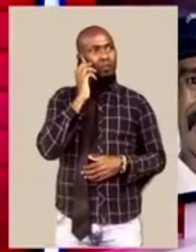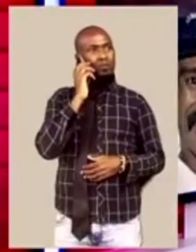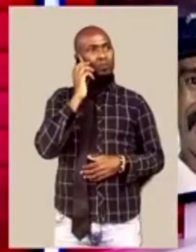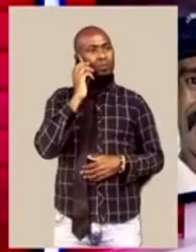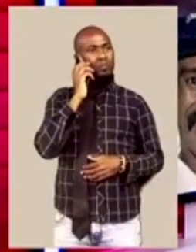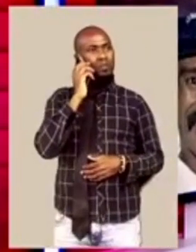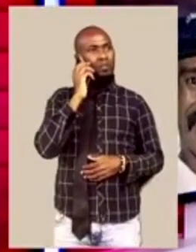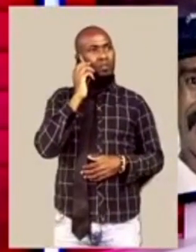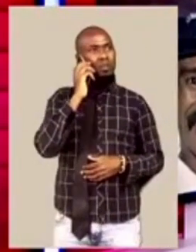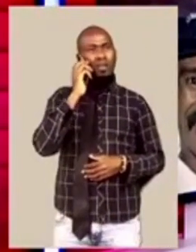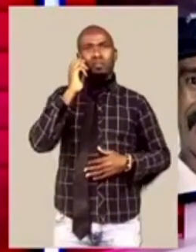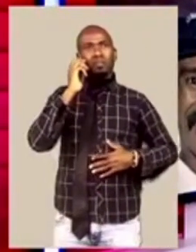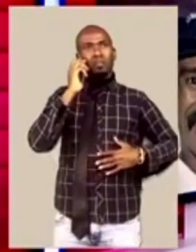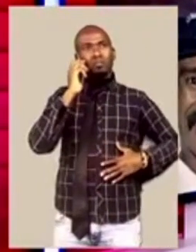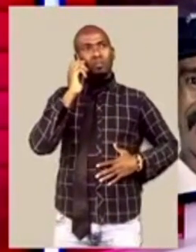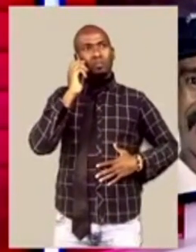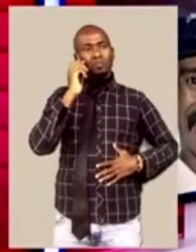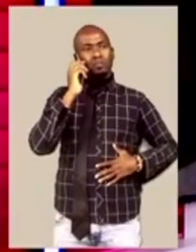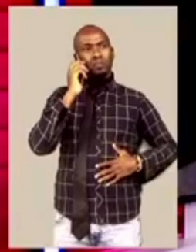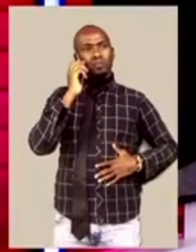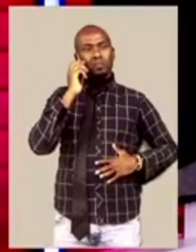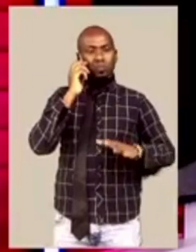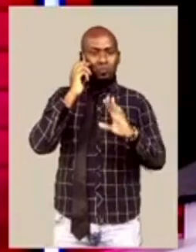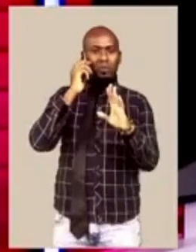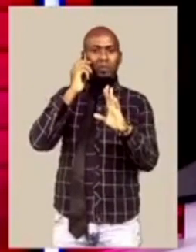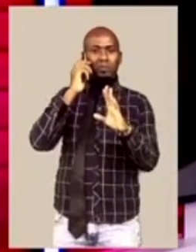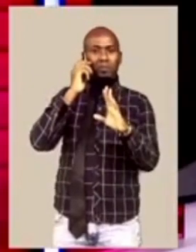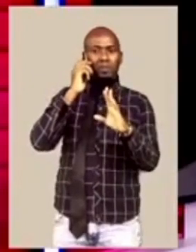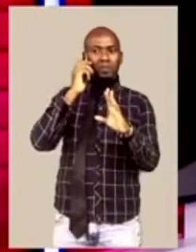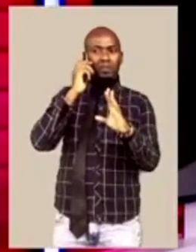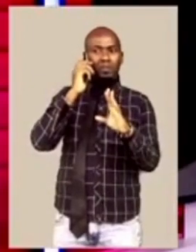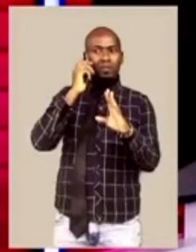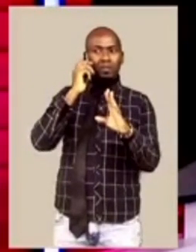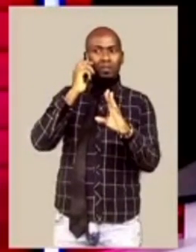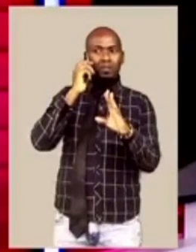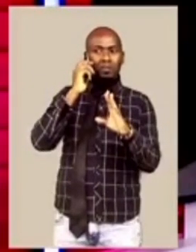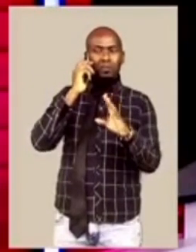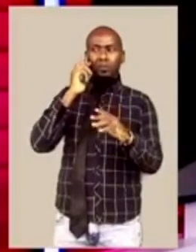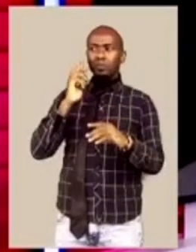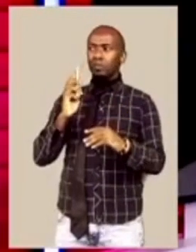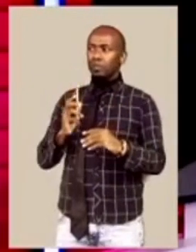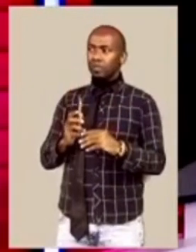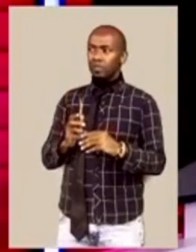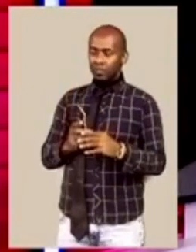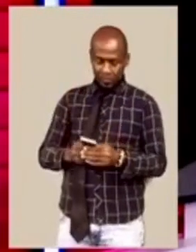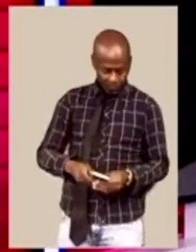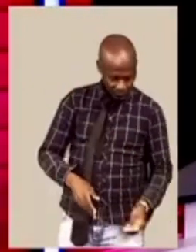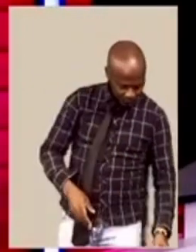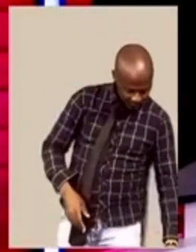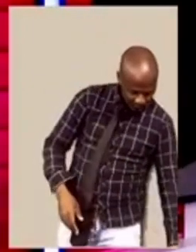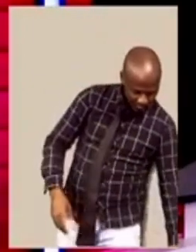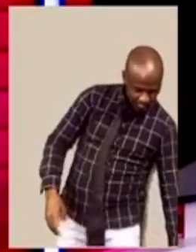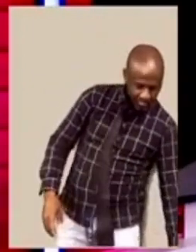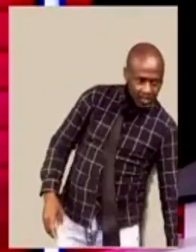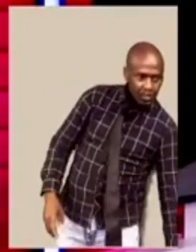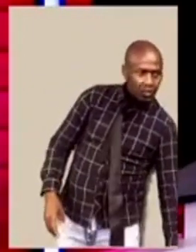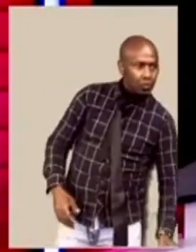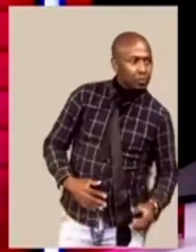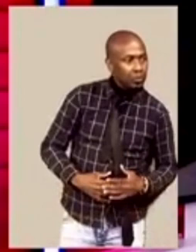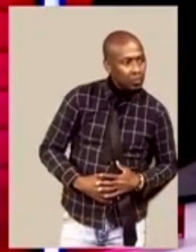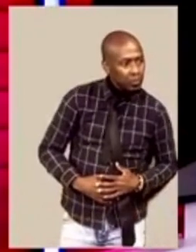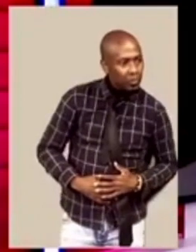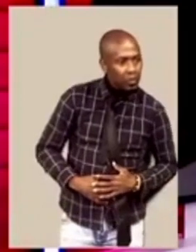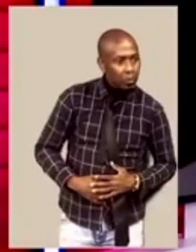has passed away a long time ago a Baba Rasimpiwe Shemme. Yes, I said it. Baba